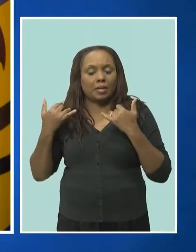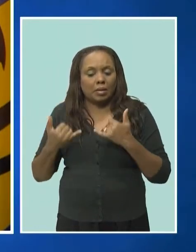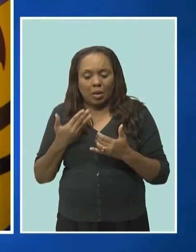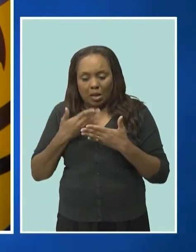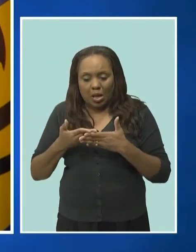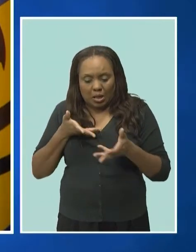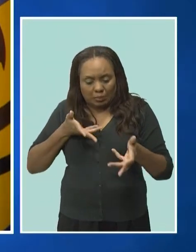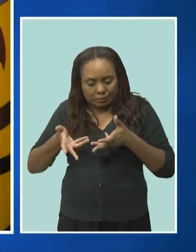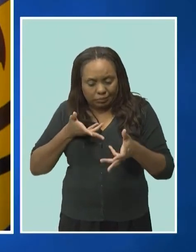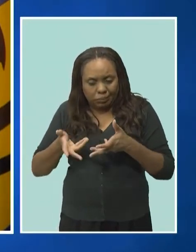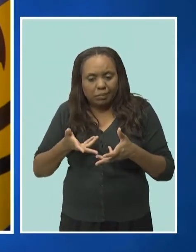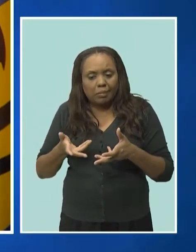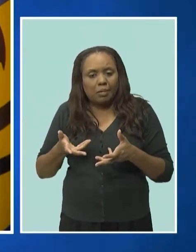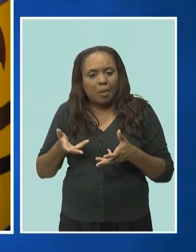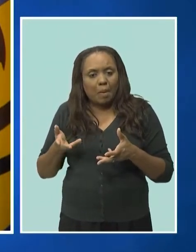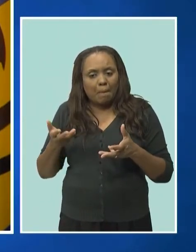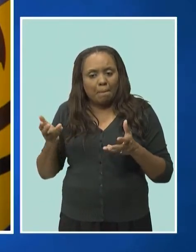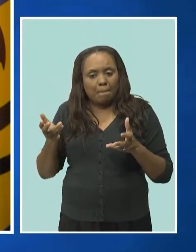a cooperation